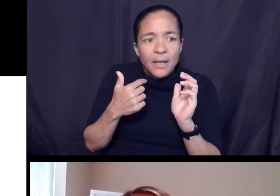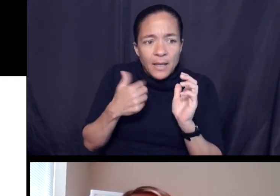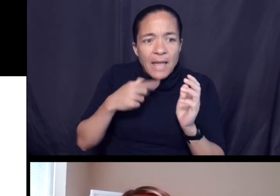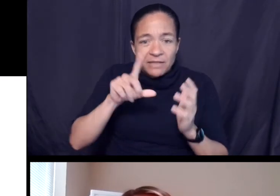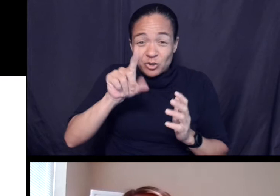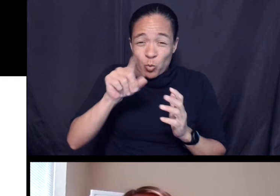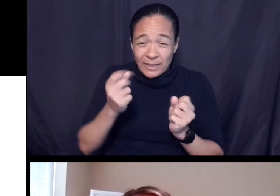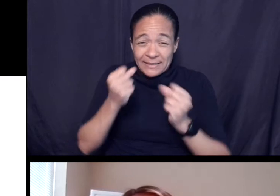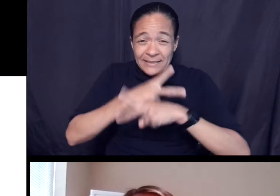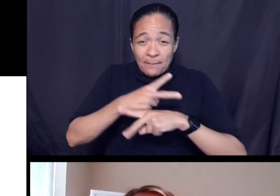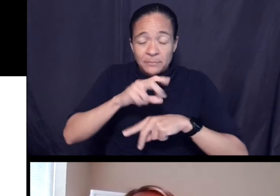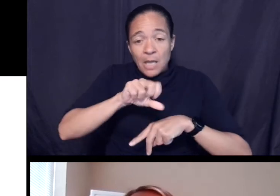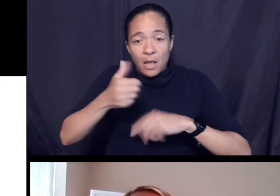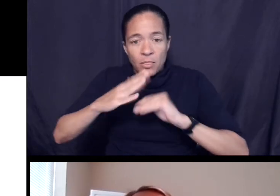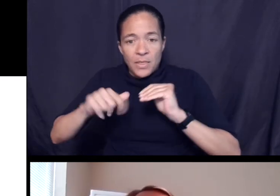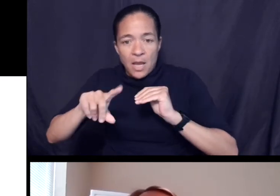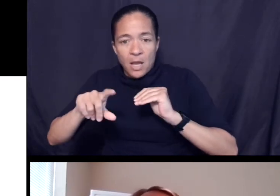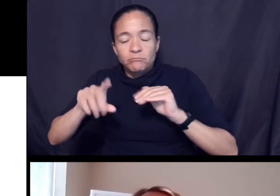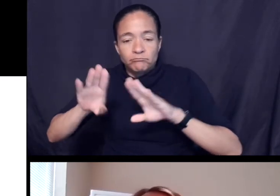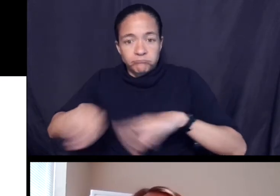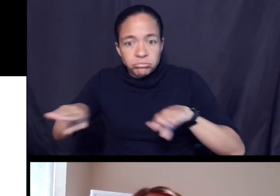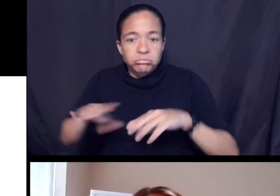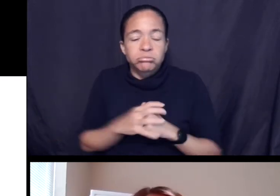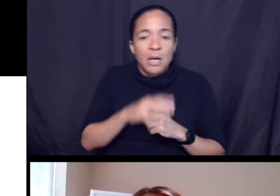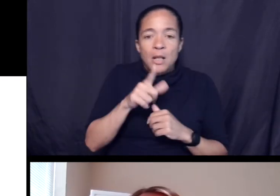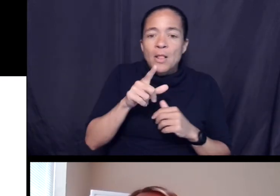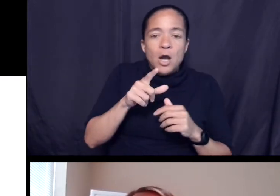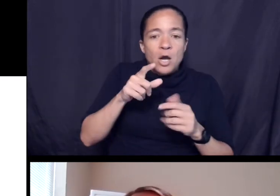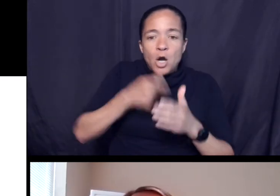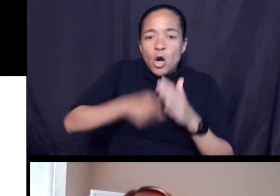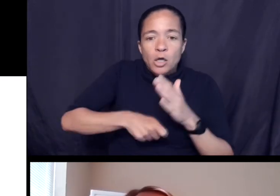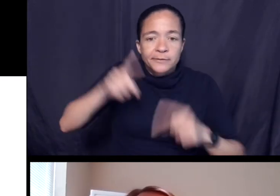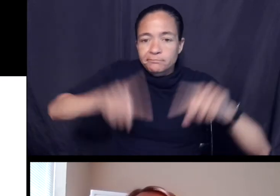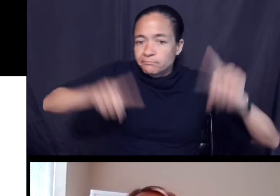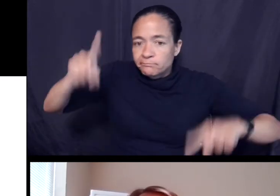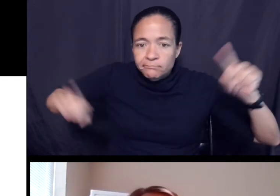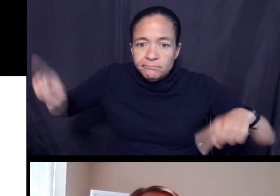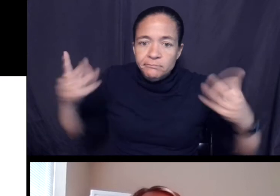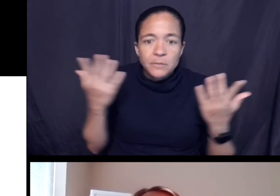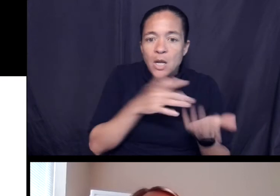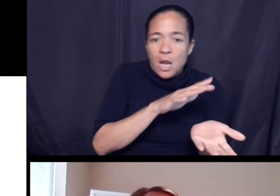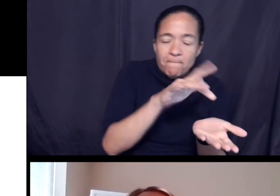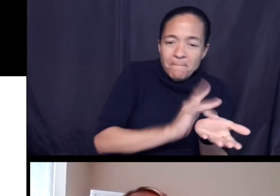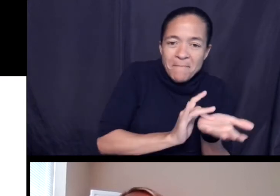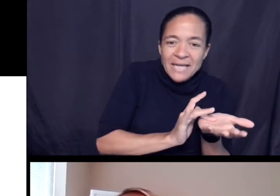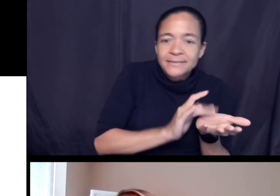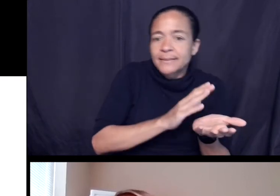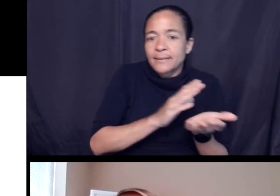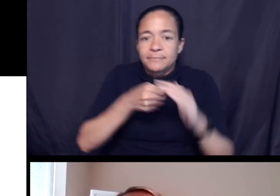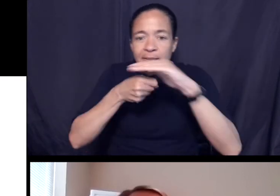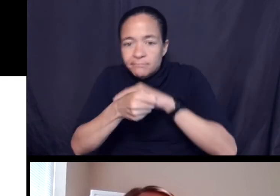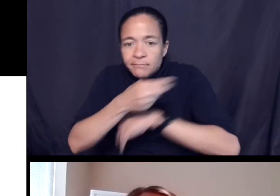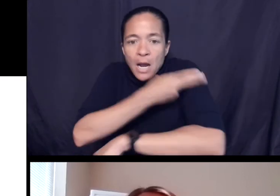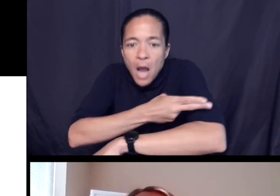other privately insured US children. The costs are variable from all the way from medication to hospitalization